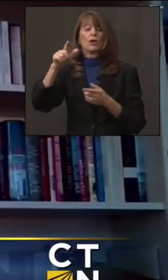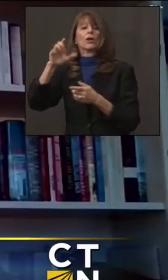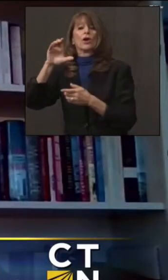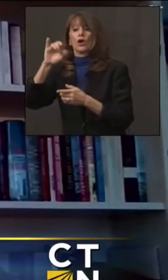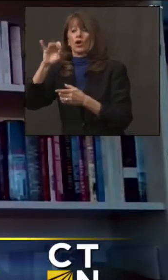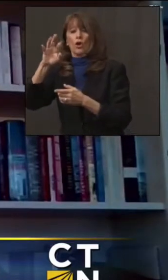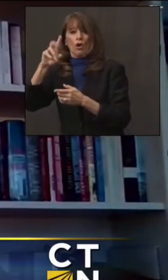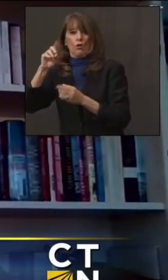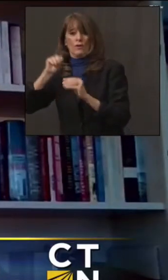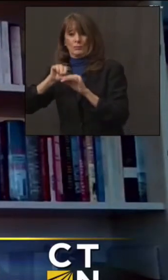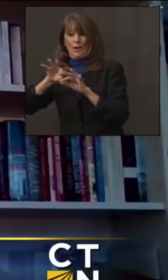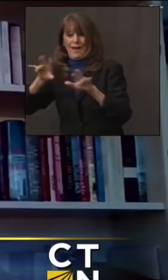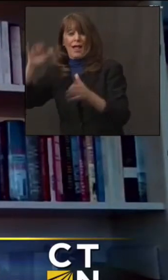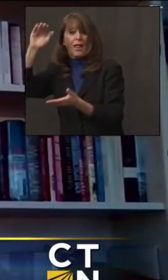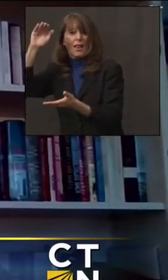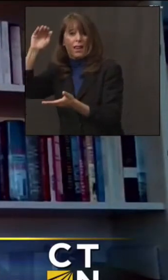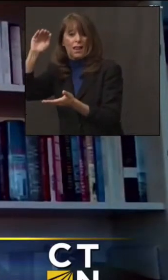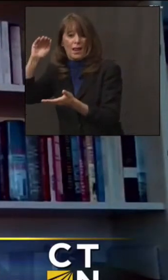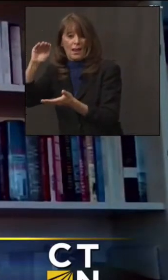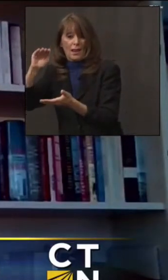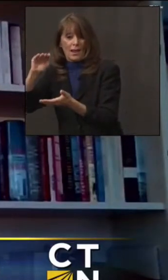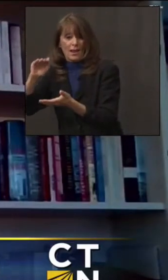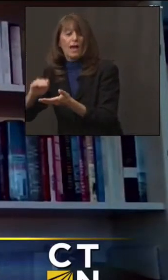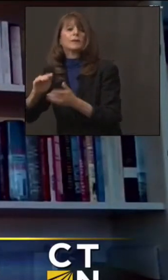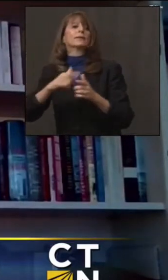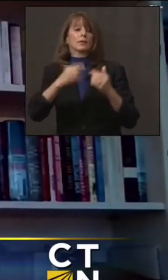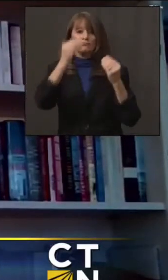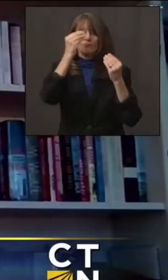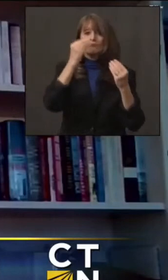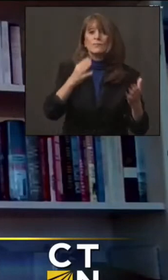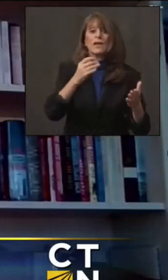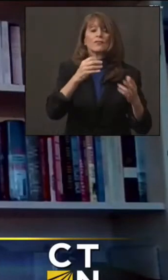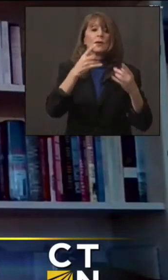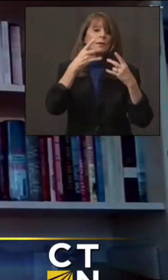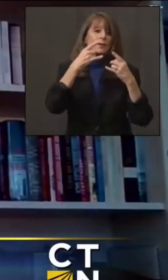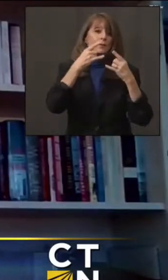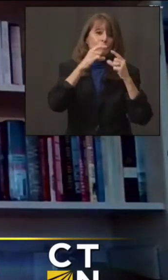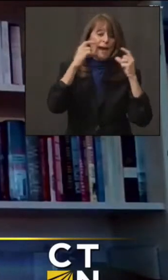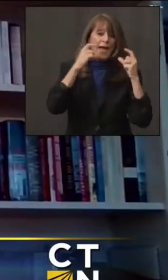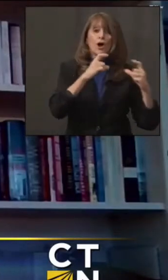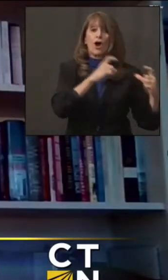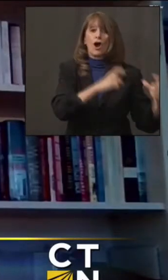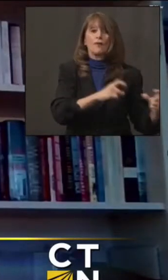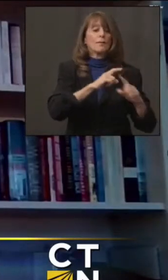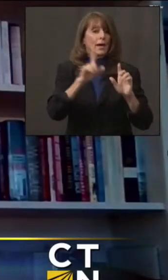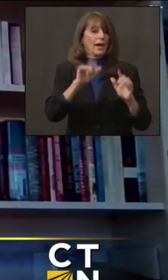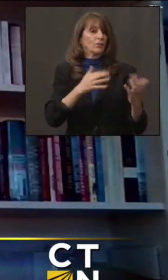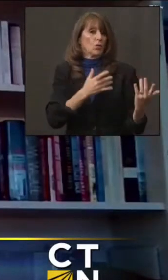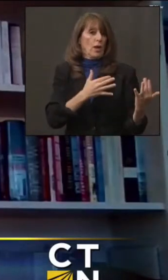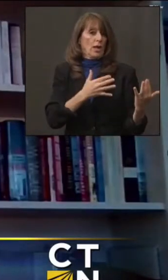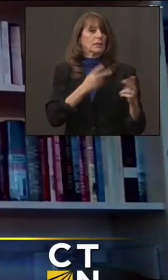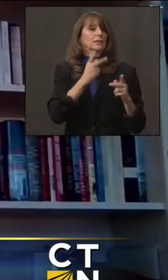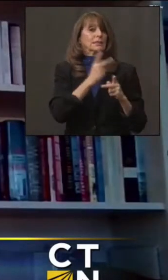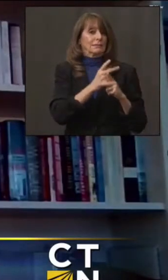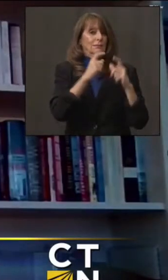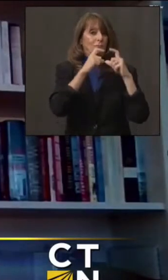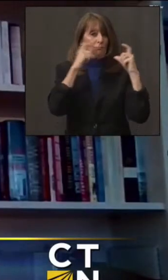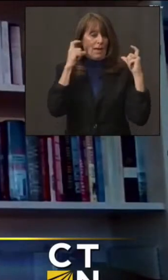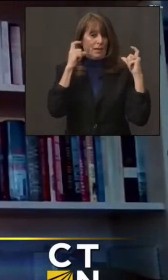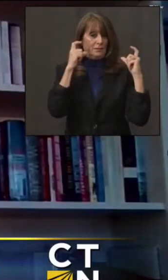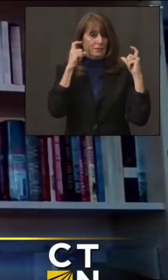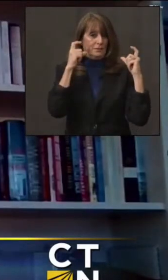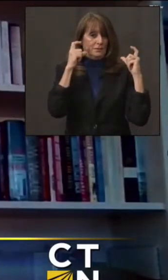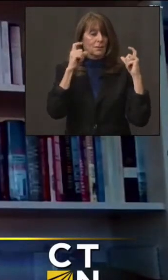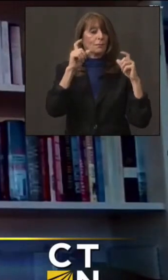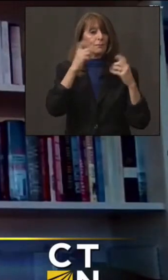strategies over the summer. But I think we all need to just prepare ourselves for the continued need